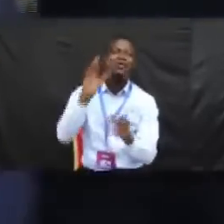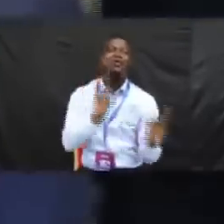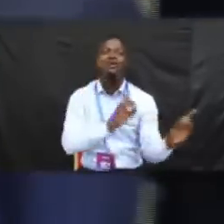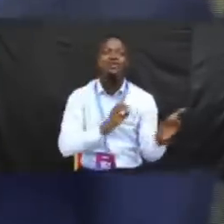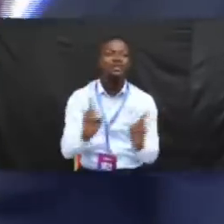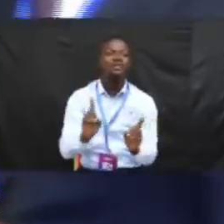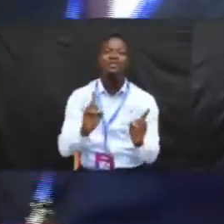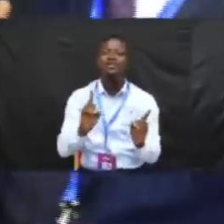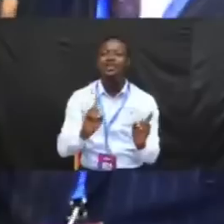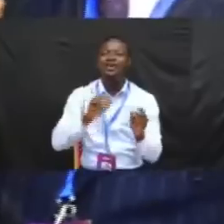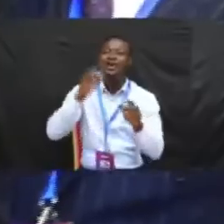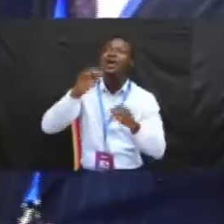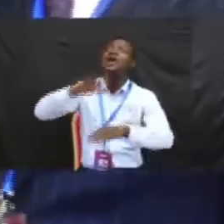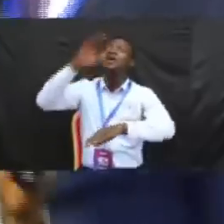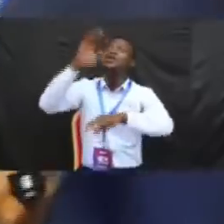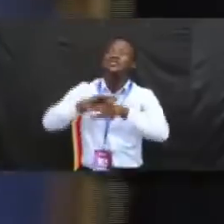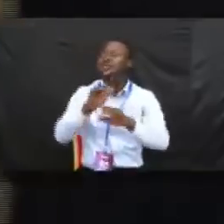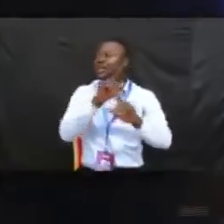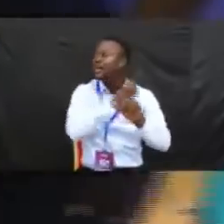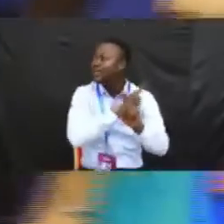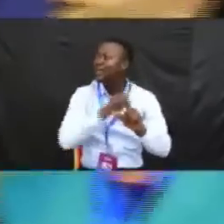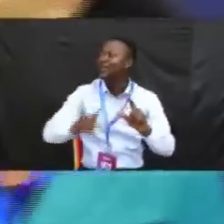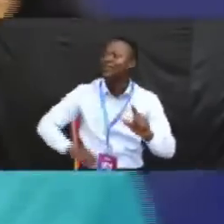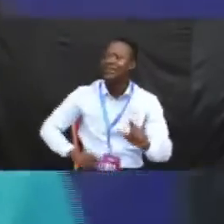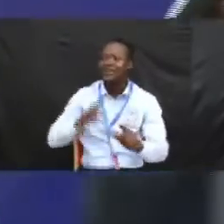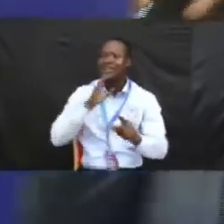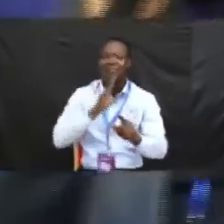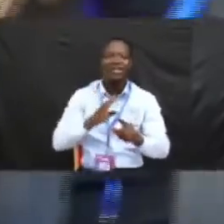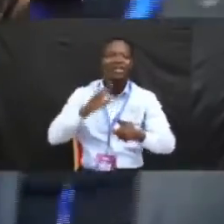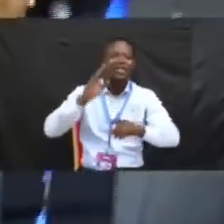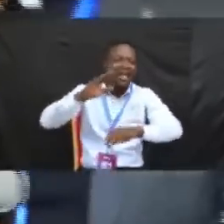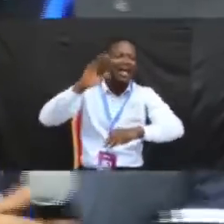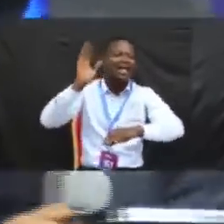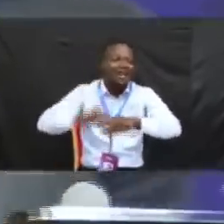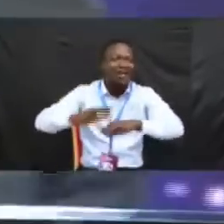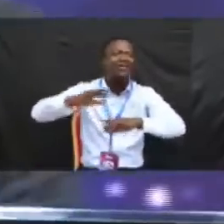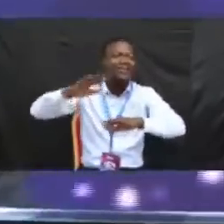he will do. unto the Lord.